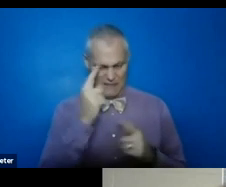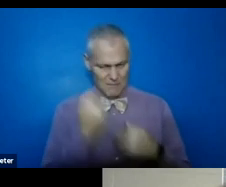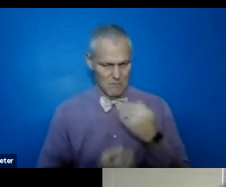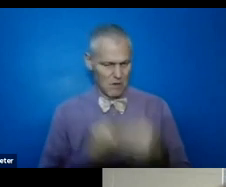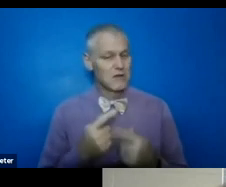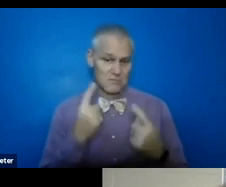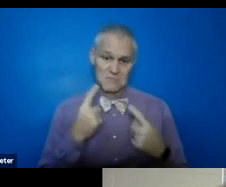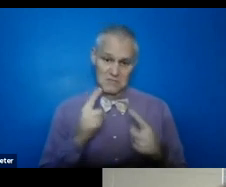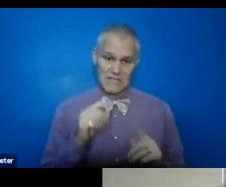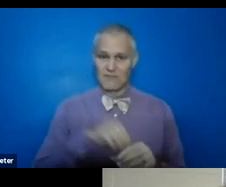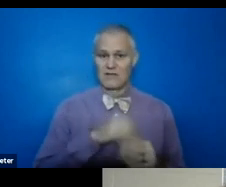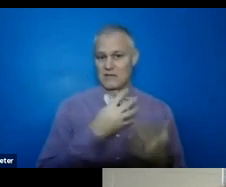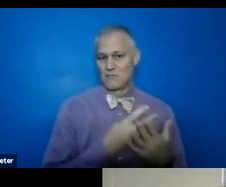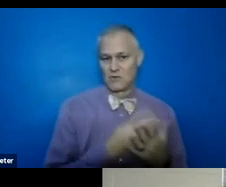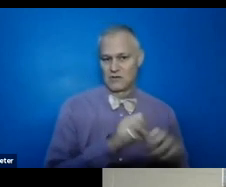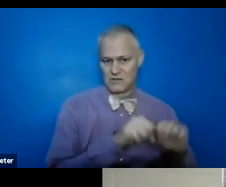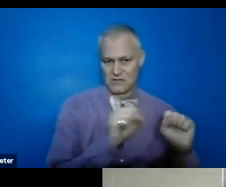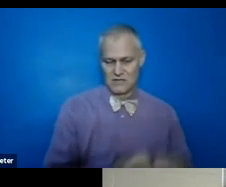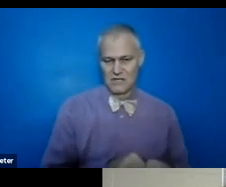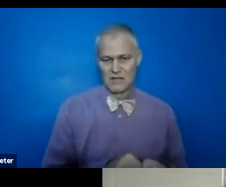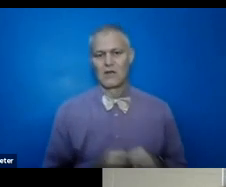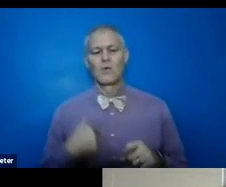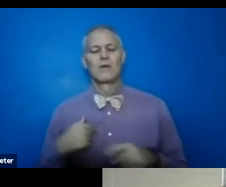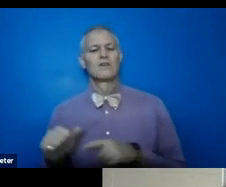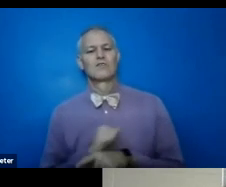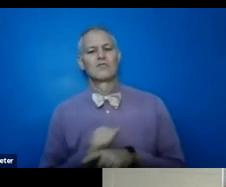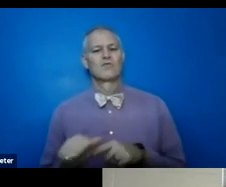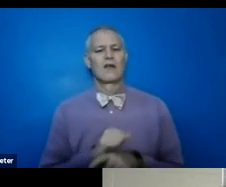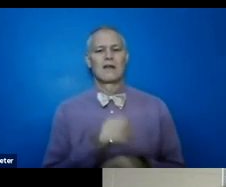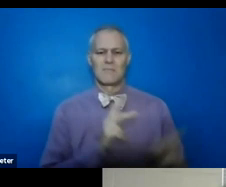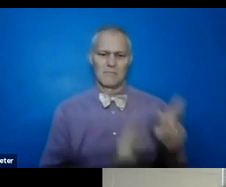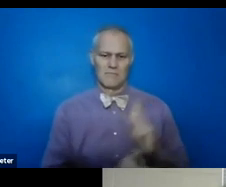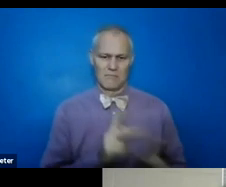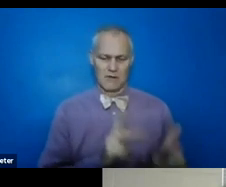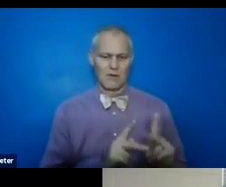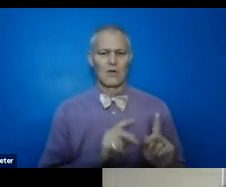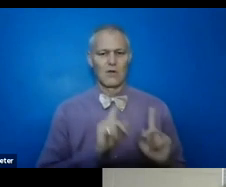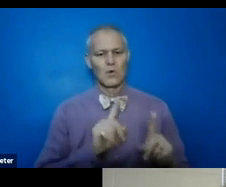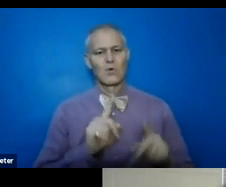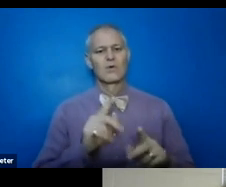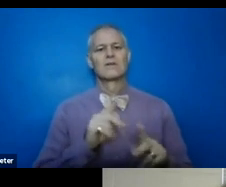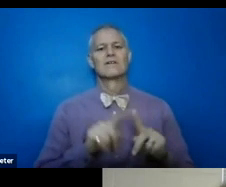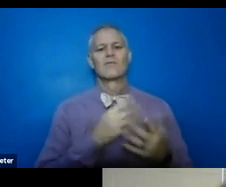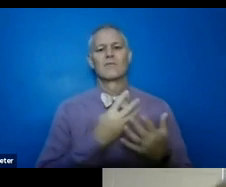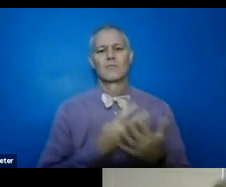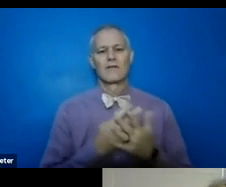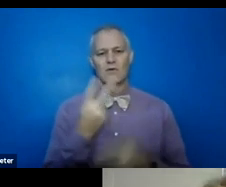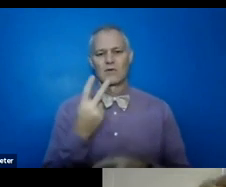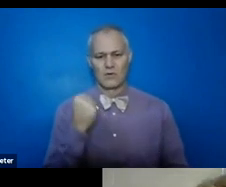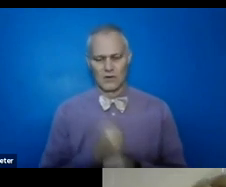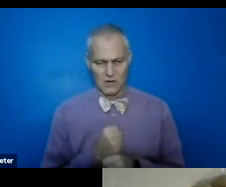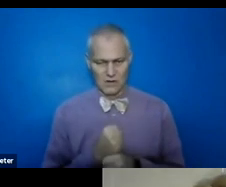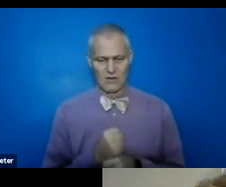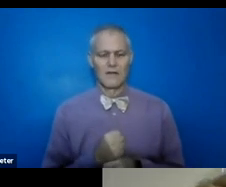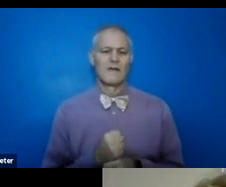successful program inside of the prison system, where we trained individuals that go to different prisons for 2 years. They was in this program